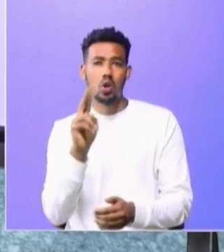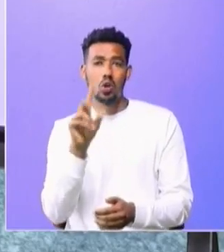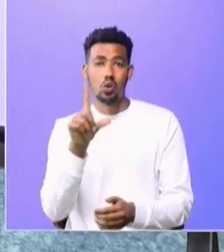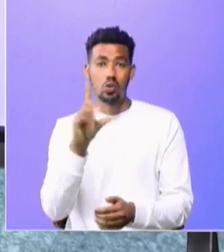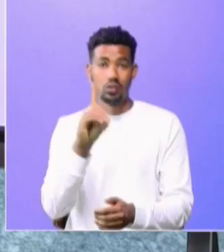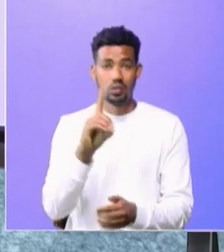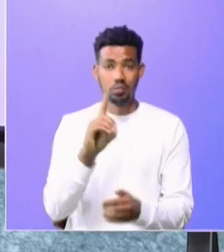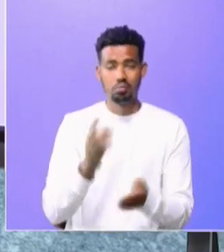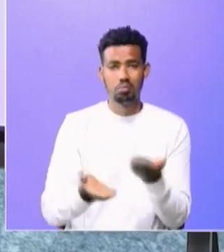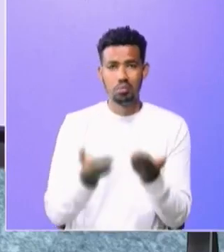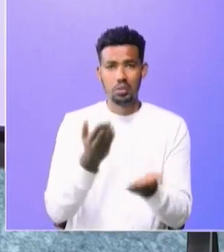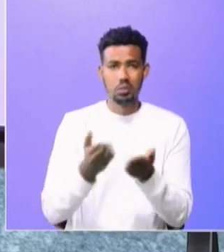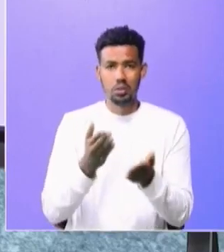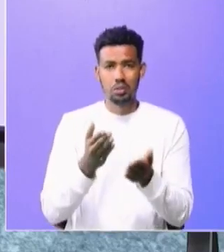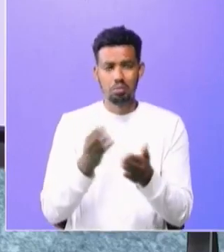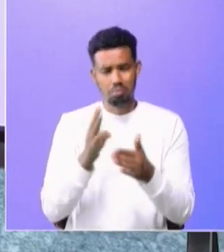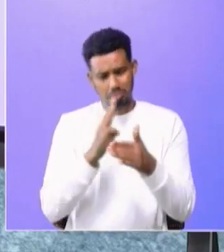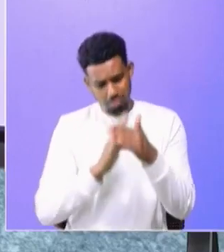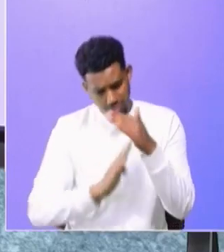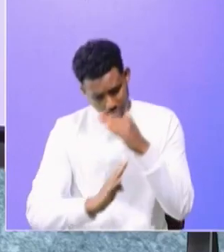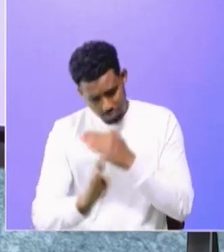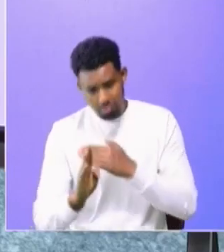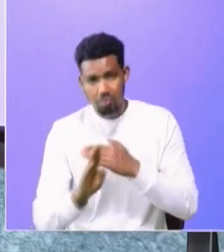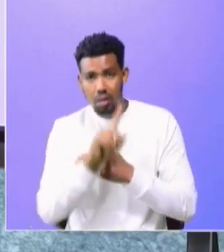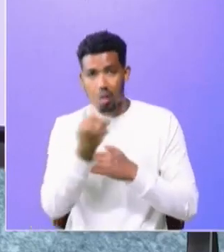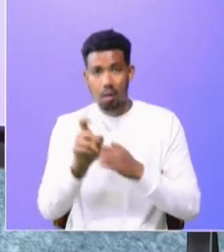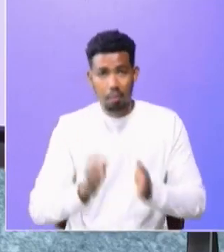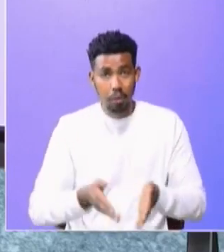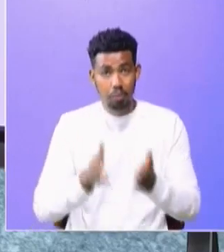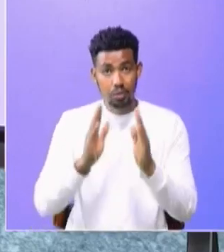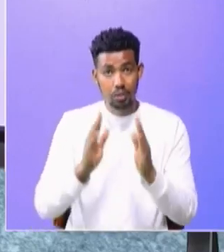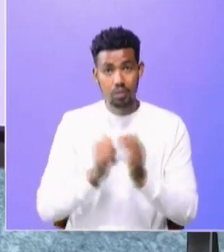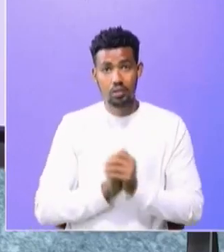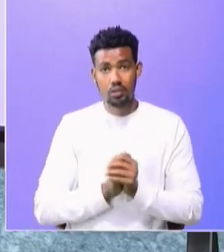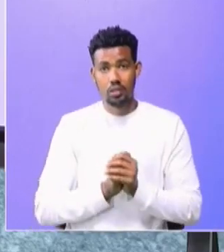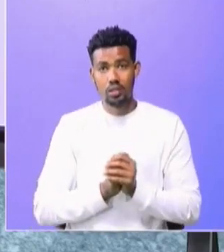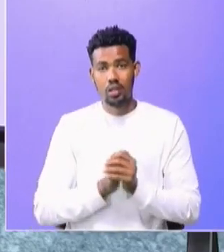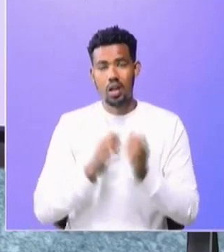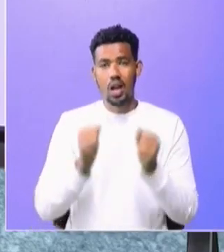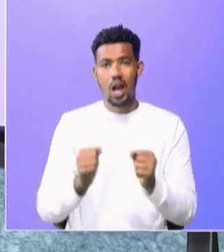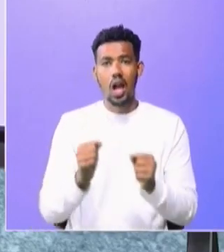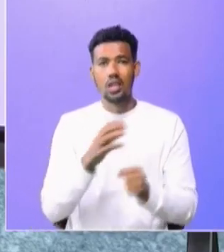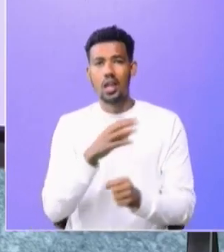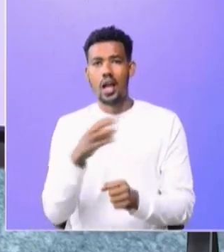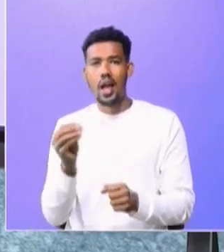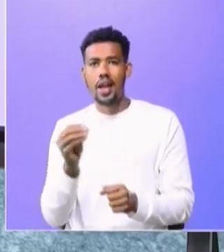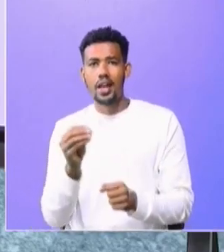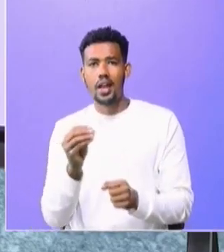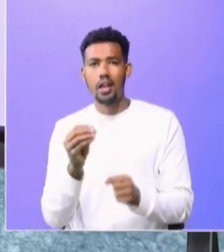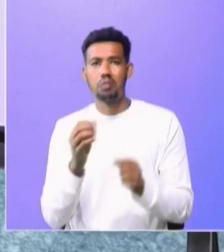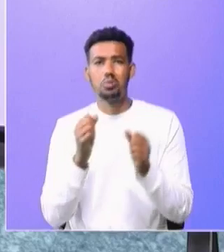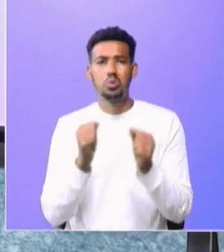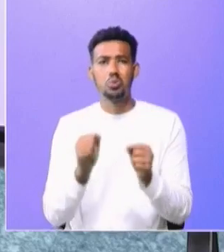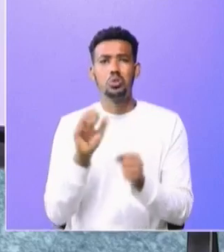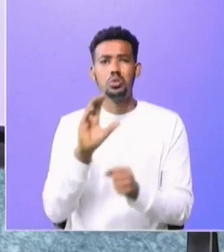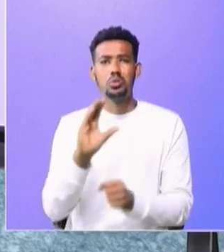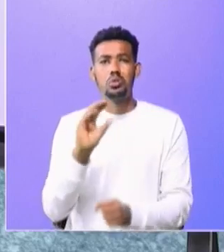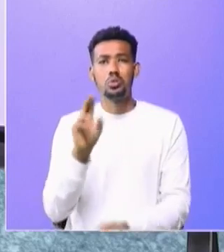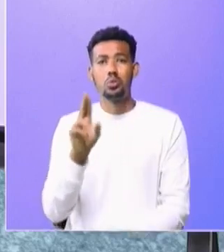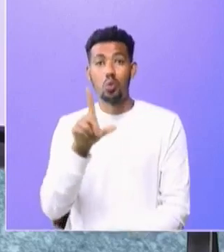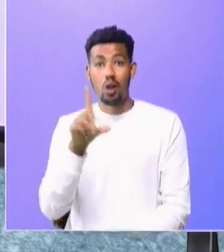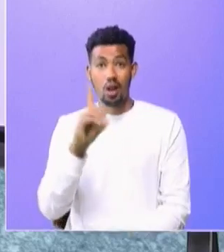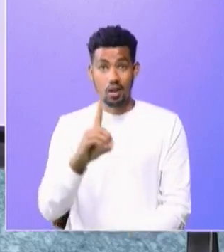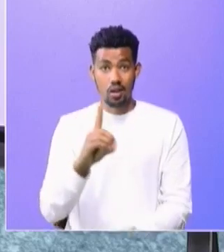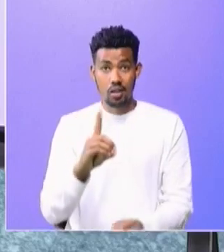a very formal way. And also, we can use can and could to show ability in the past